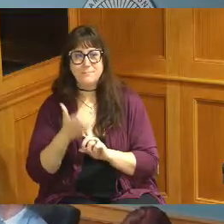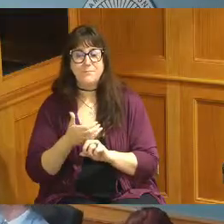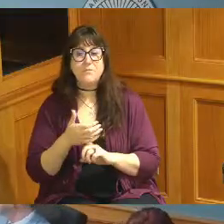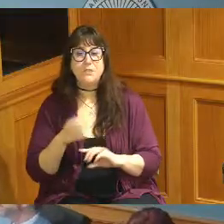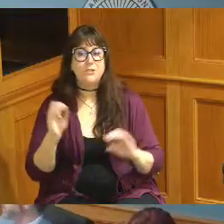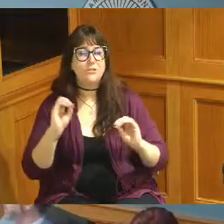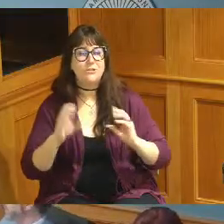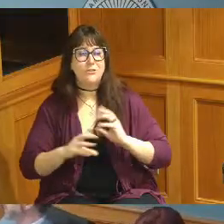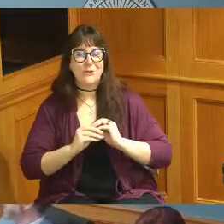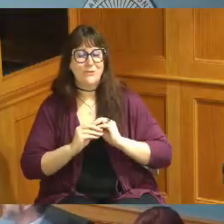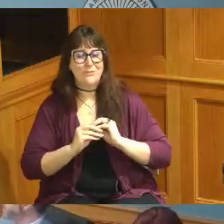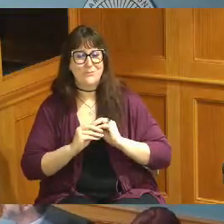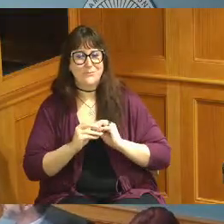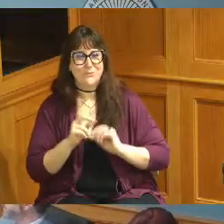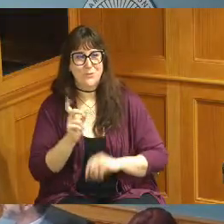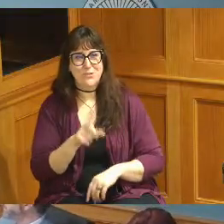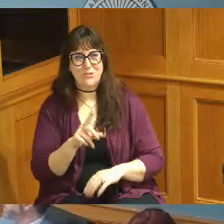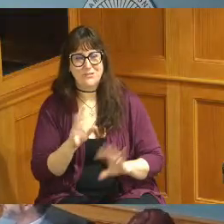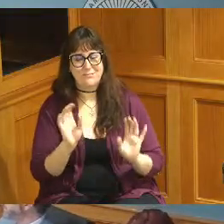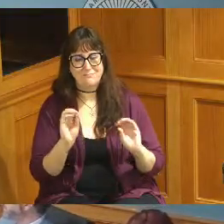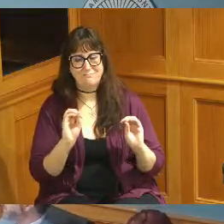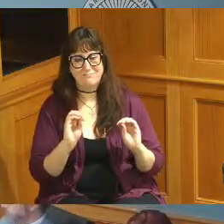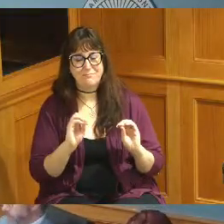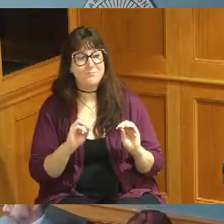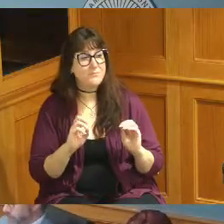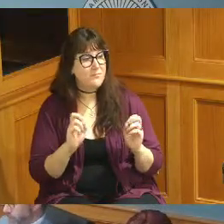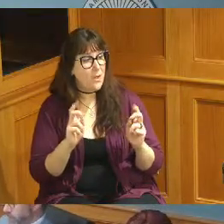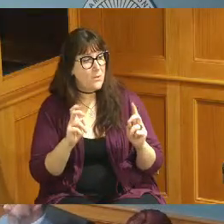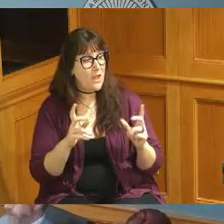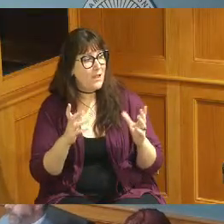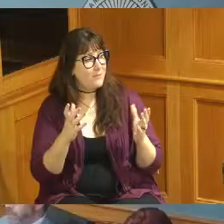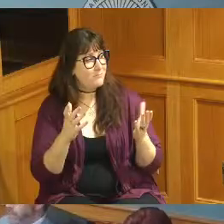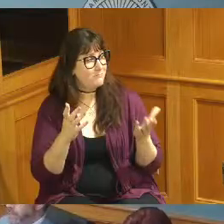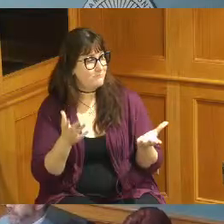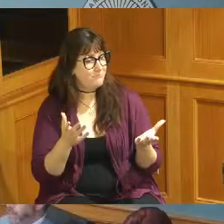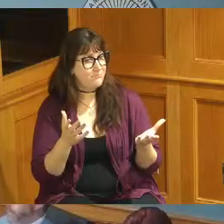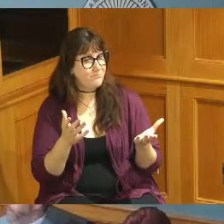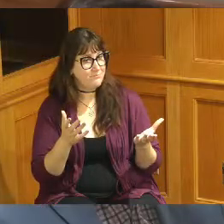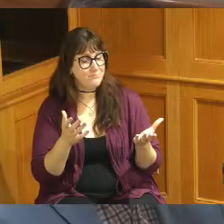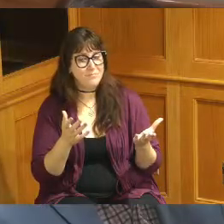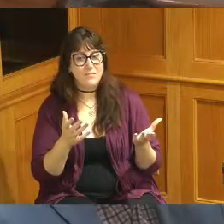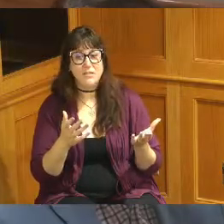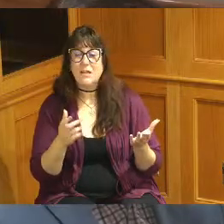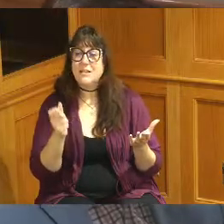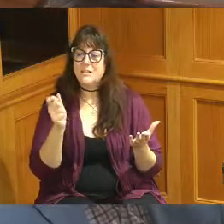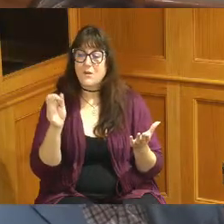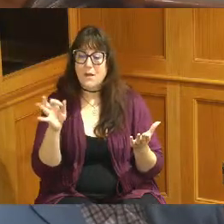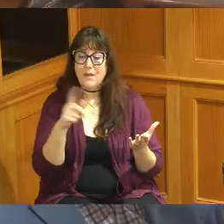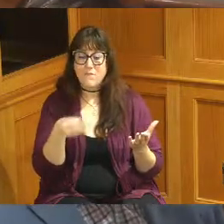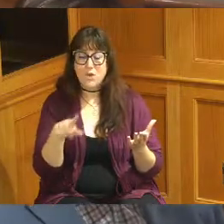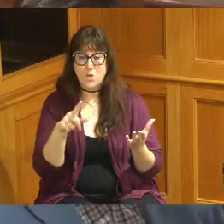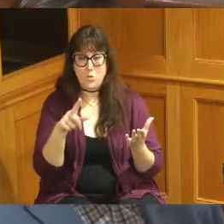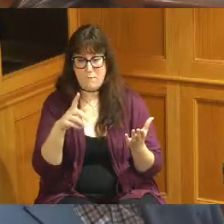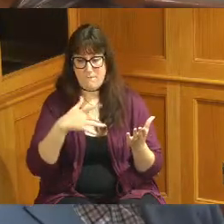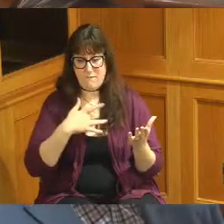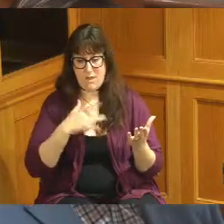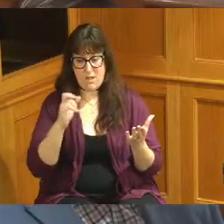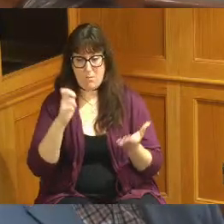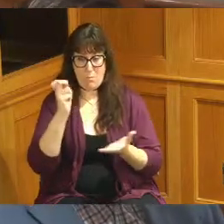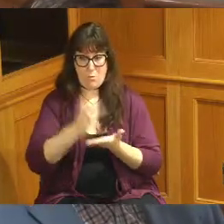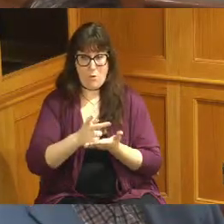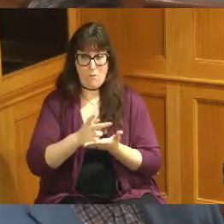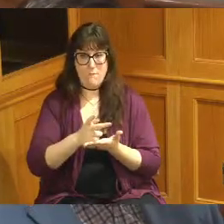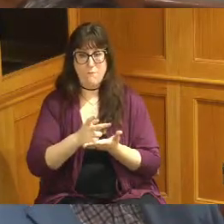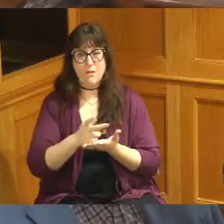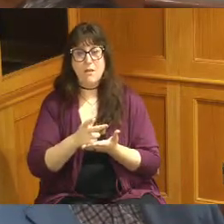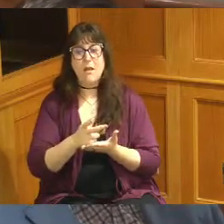No additional questions. Thank you. Okay, thank you. All right, tell us what our next steps are. If you're inclined to approve the development, you would close